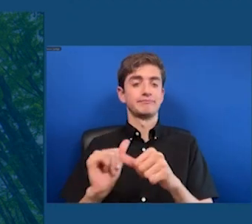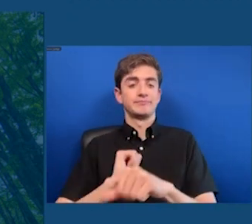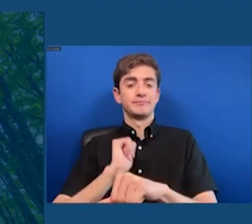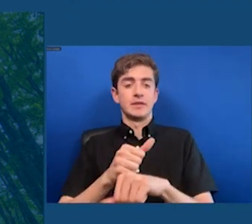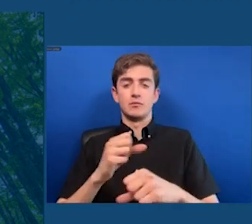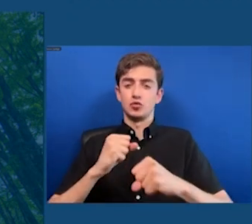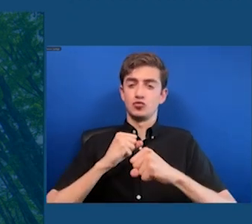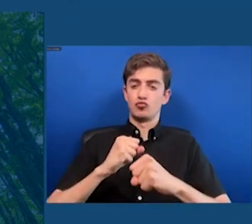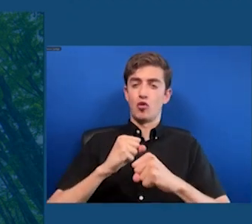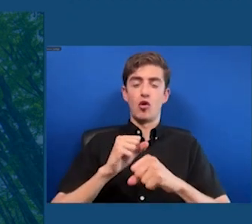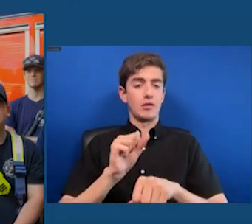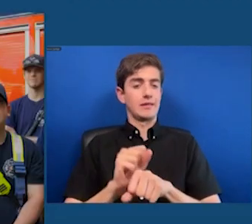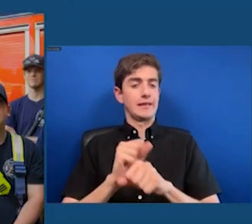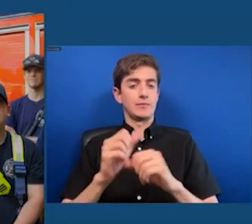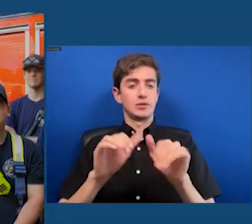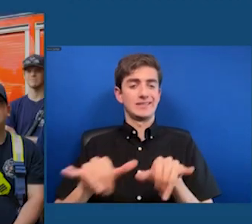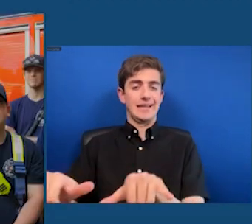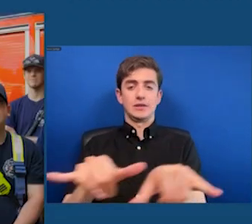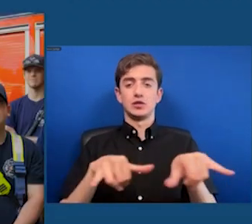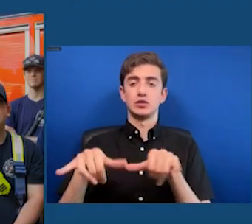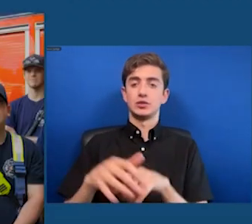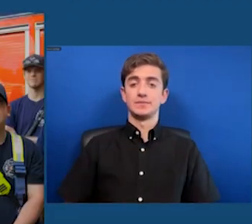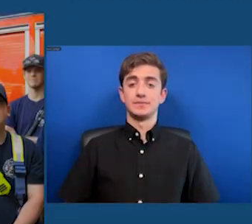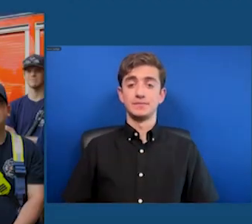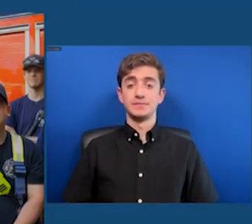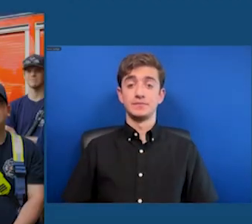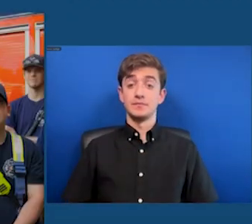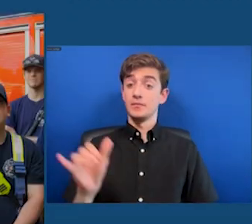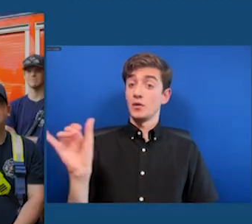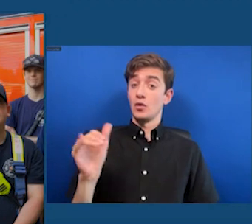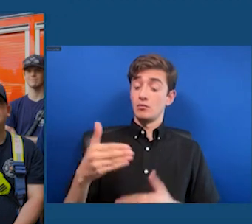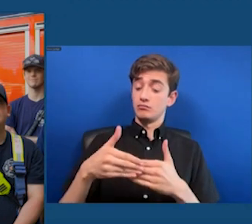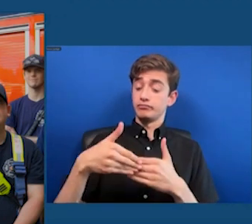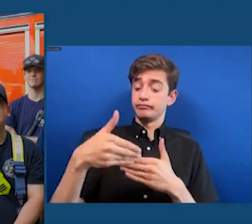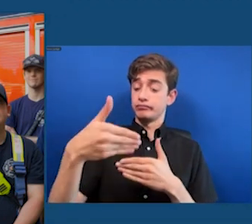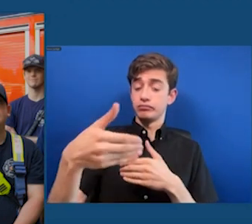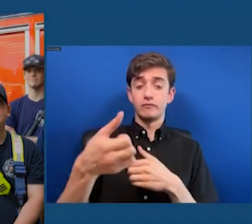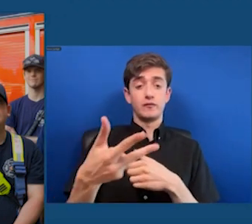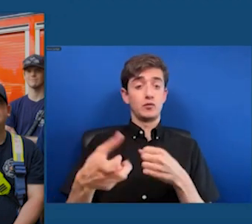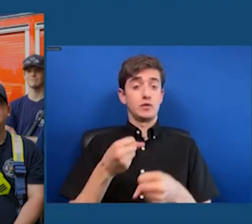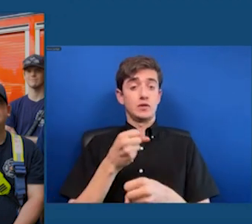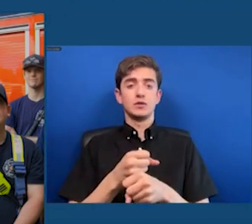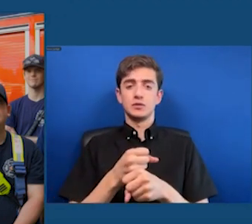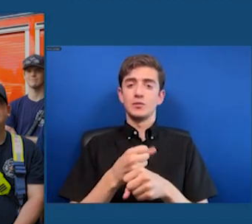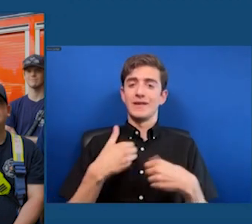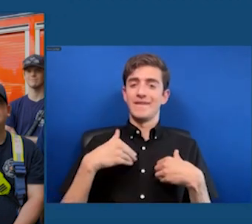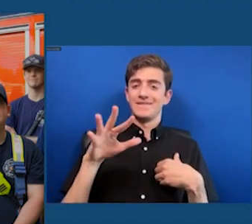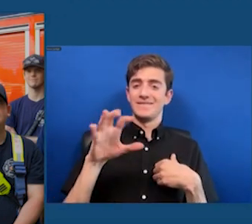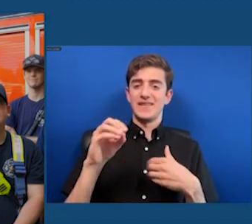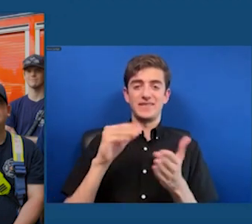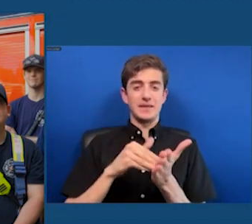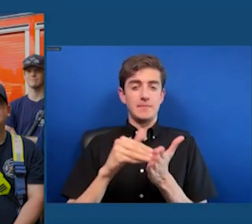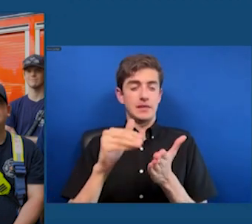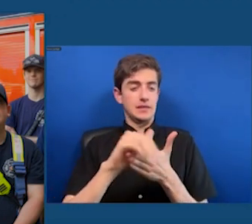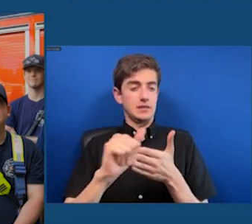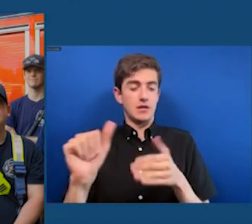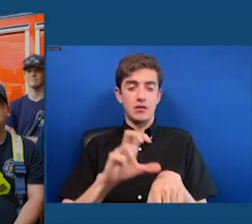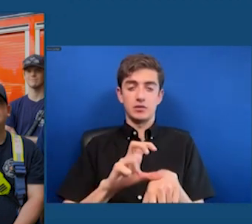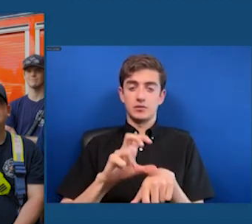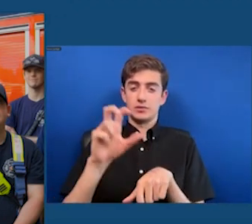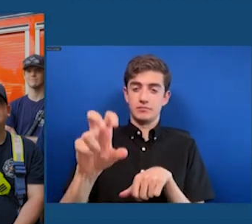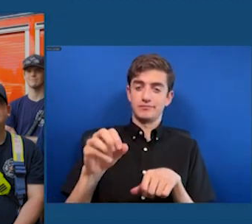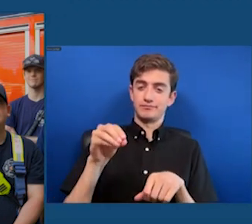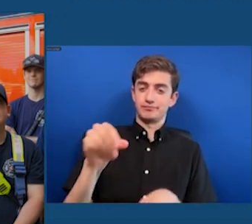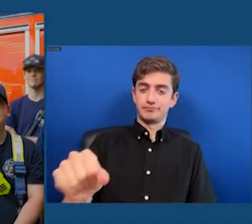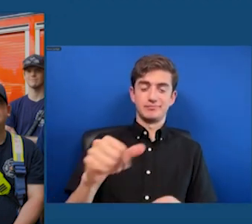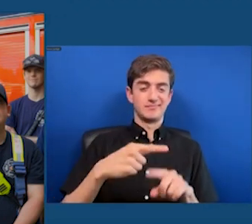standards. Also, over the next few years, we're sending $50 million in temporary municipal assistance to cities and